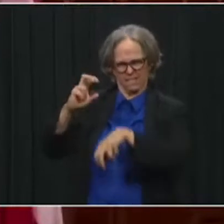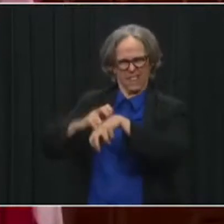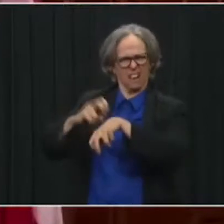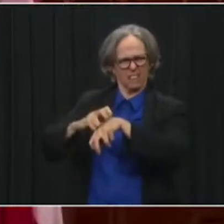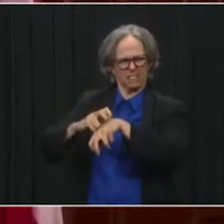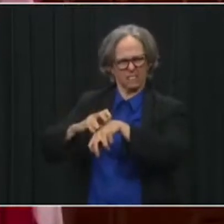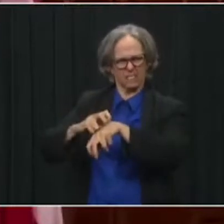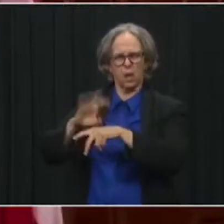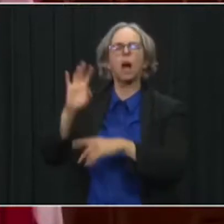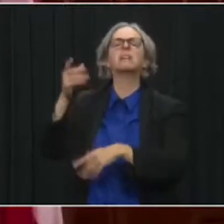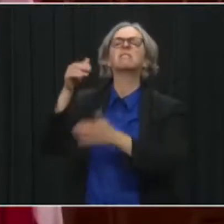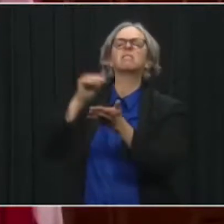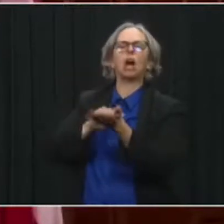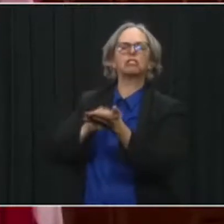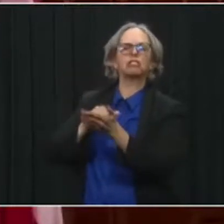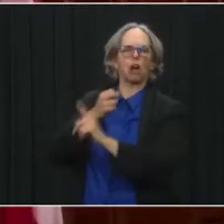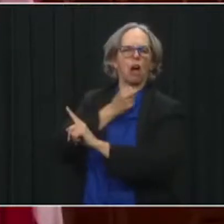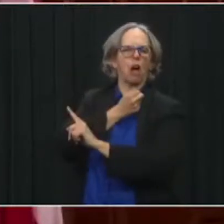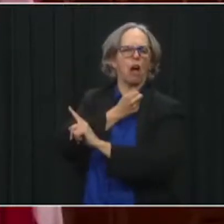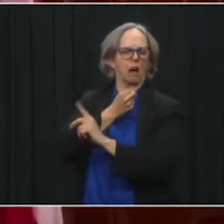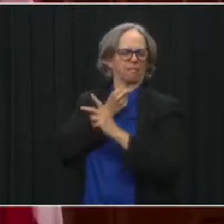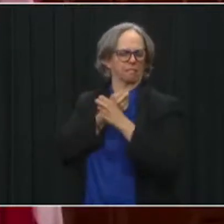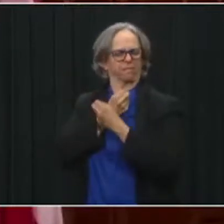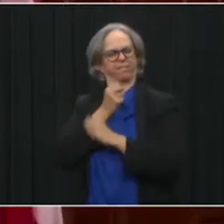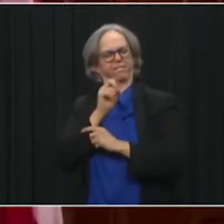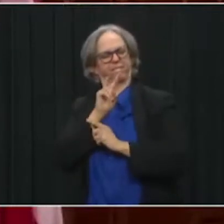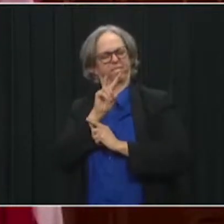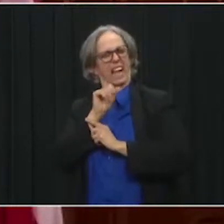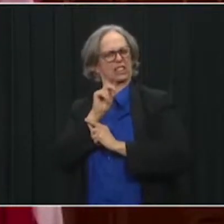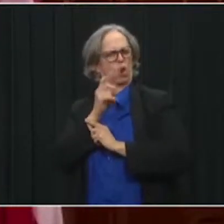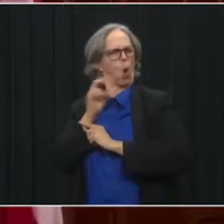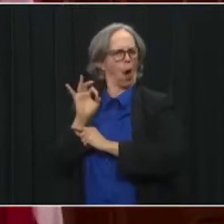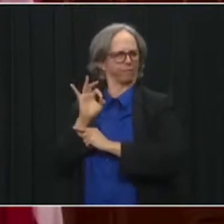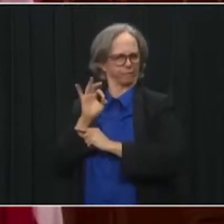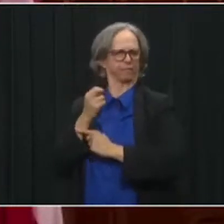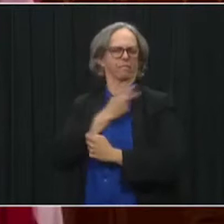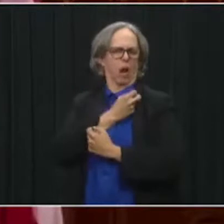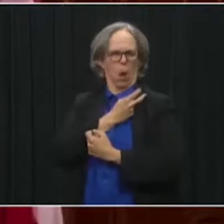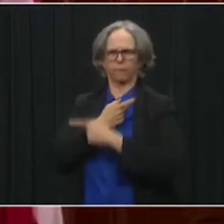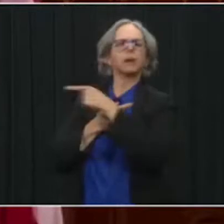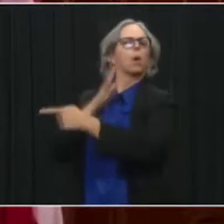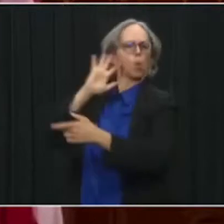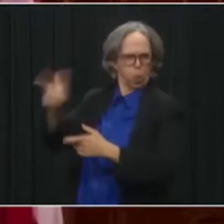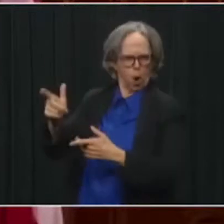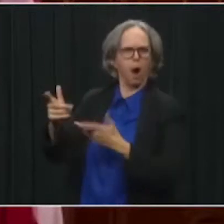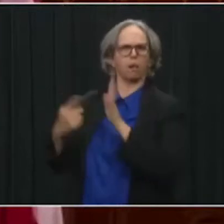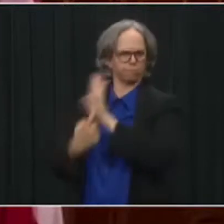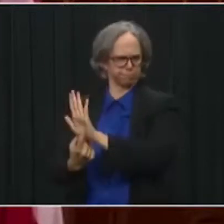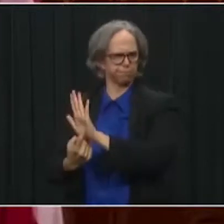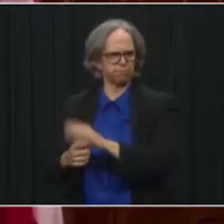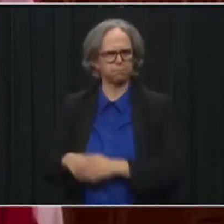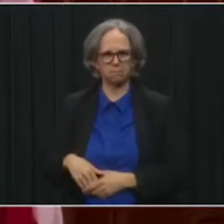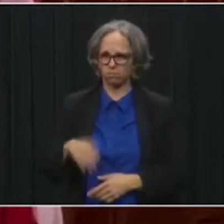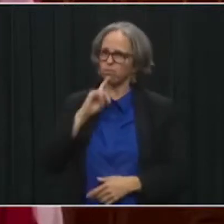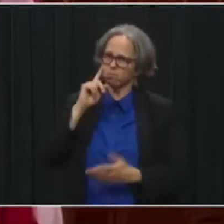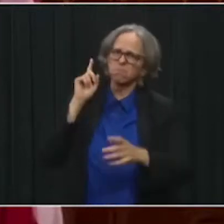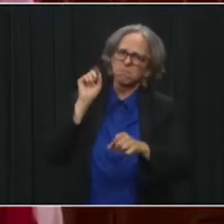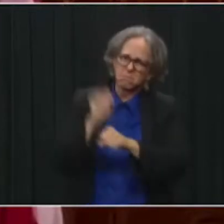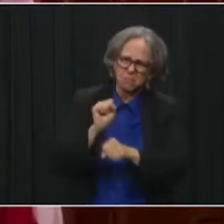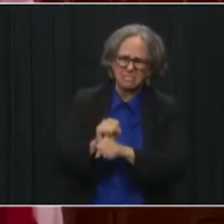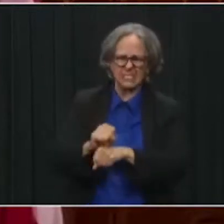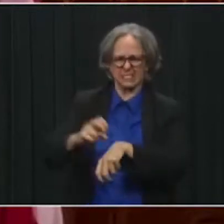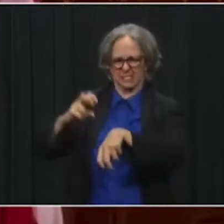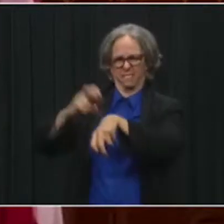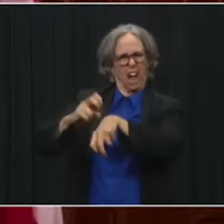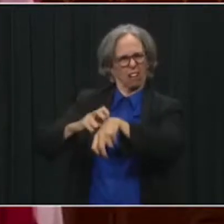picture. It is now clearly the dominant virus in Ohio. Going back